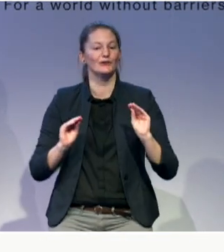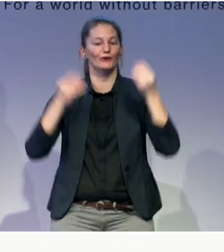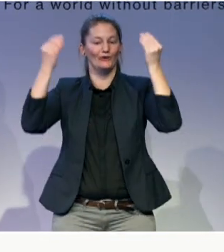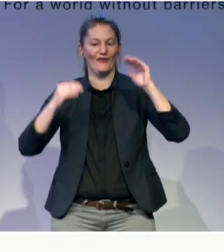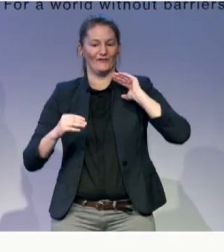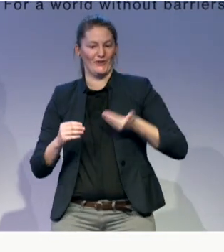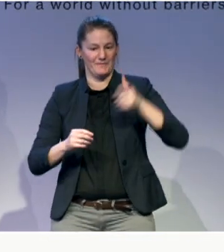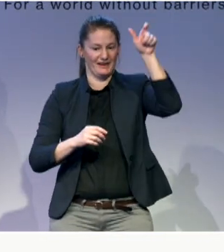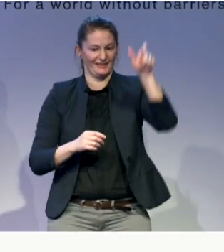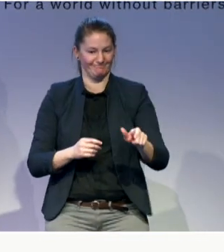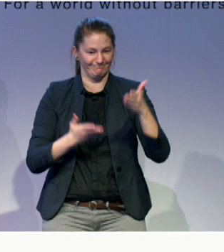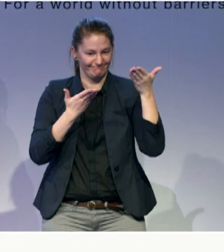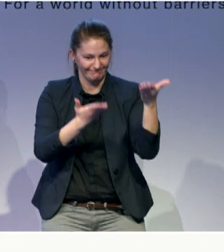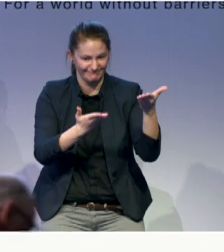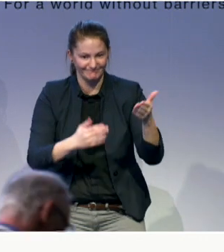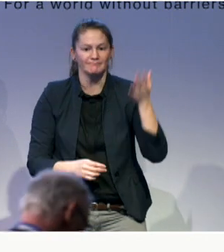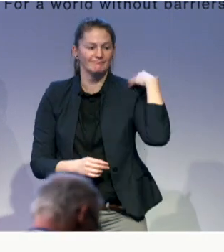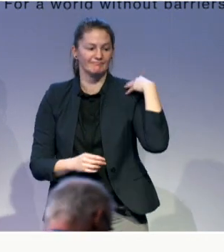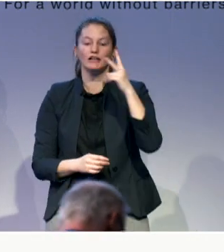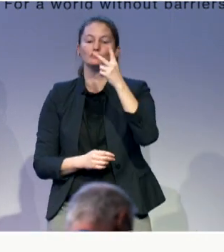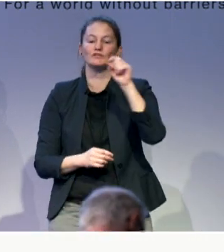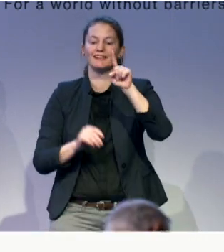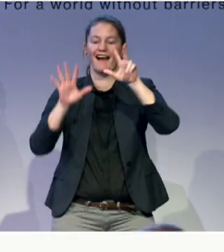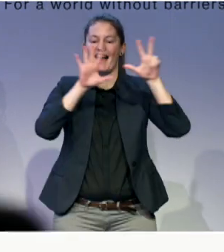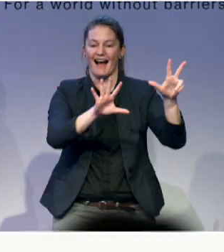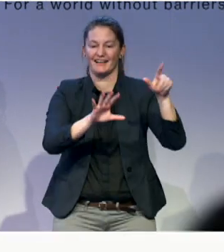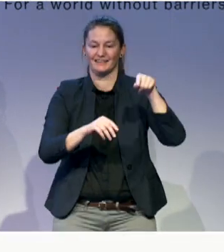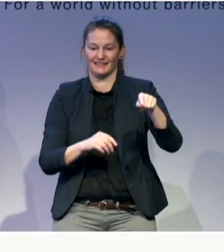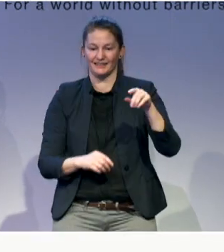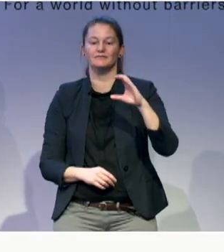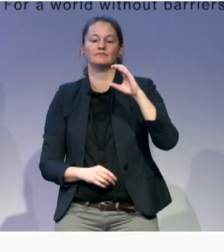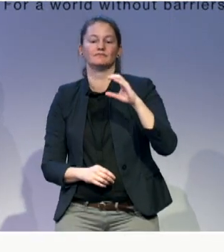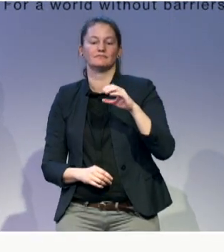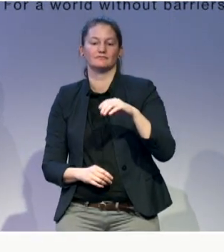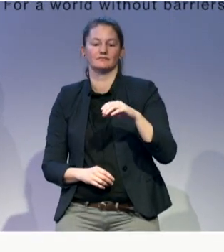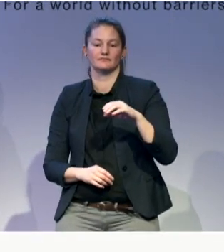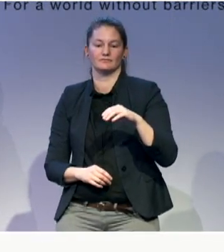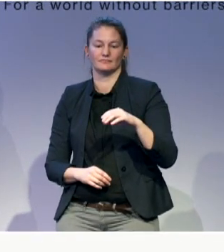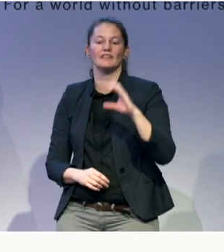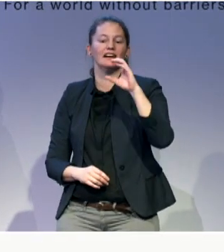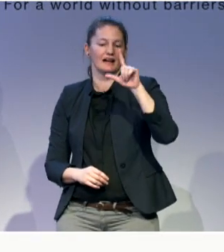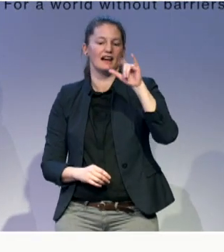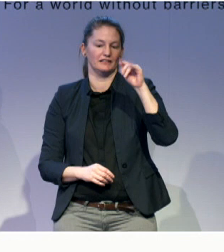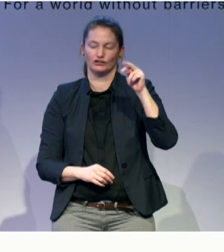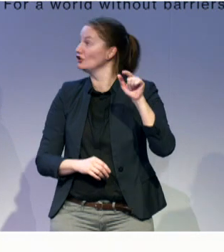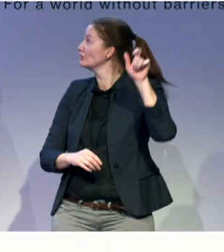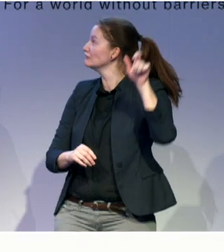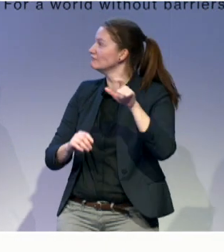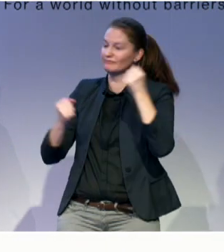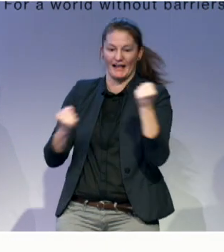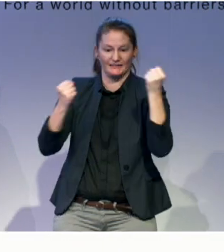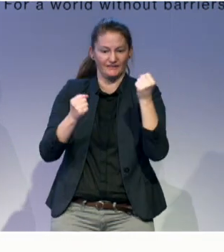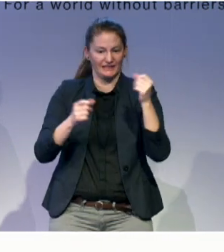in 2008 at the Clinton Global Initiative. And this young woman has gone from strength to strength, and